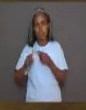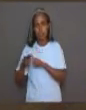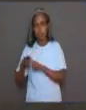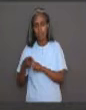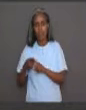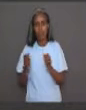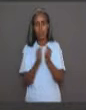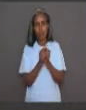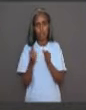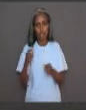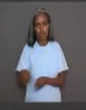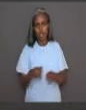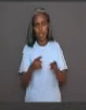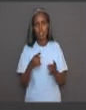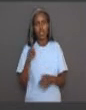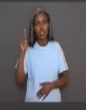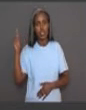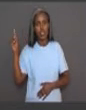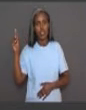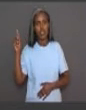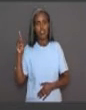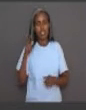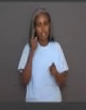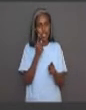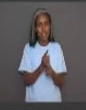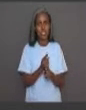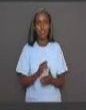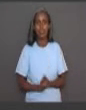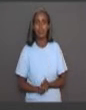with. Here is an assertion.